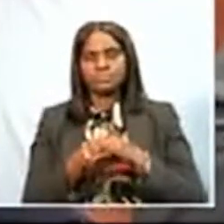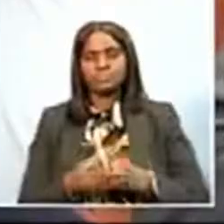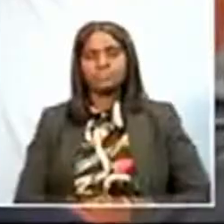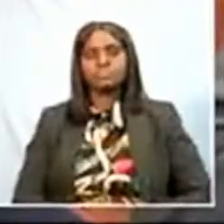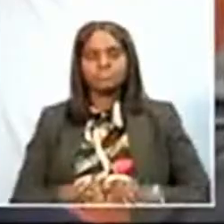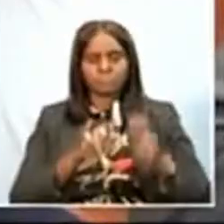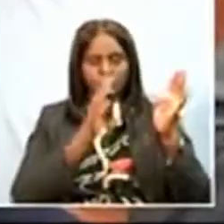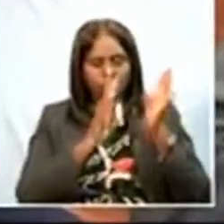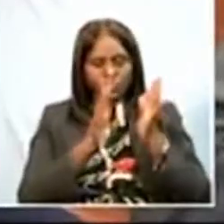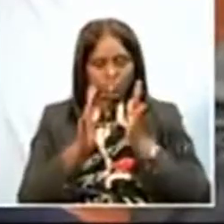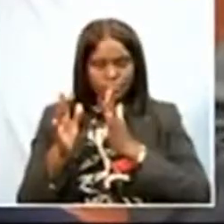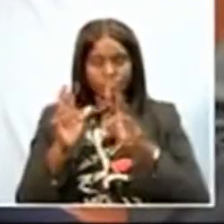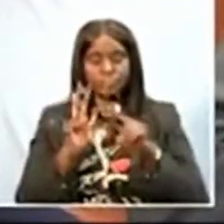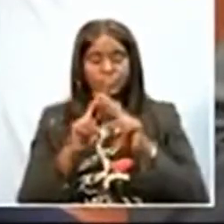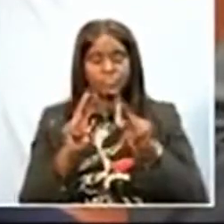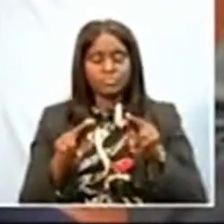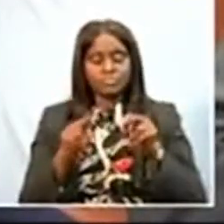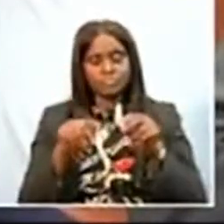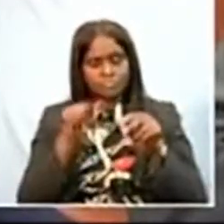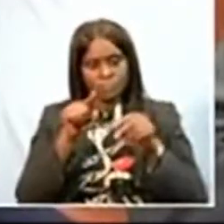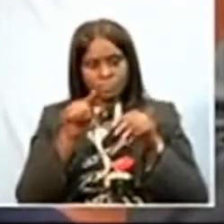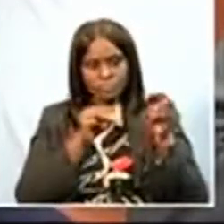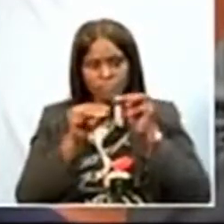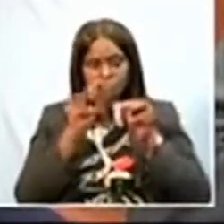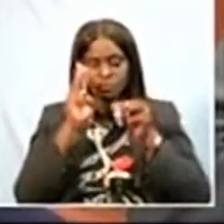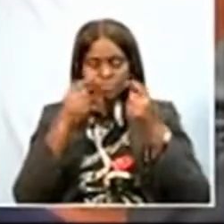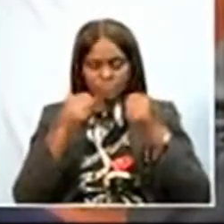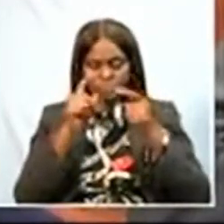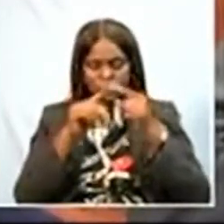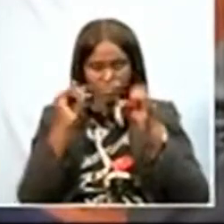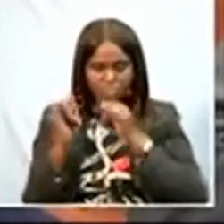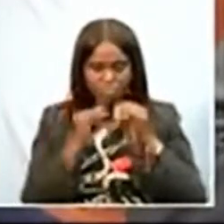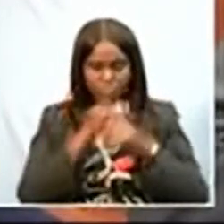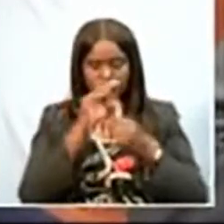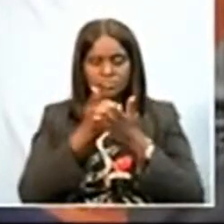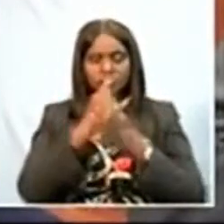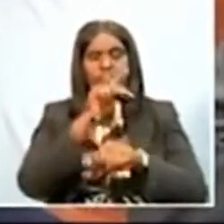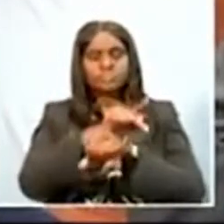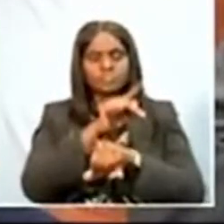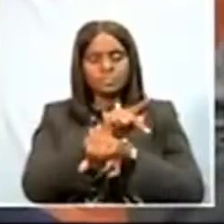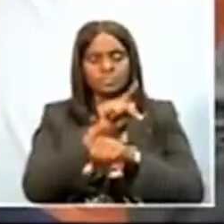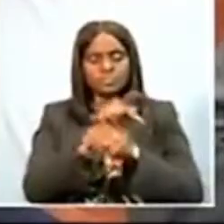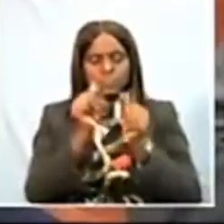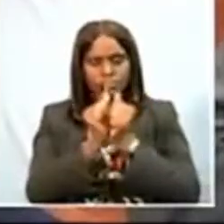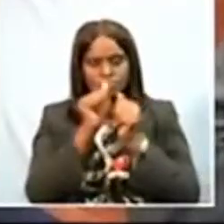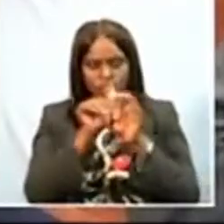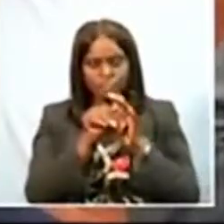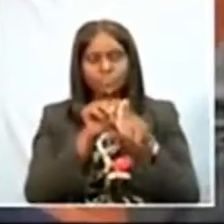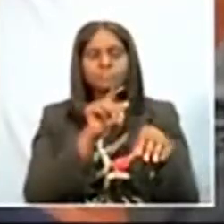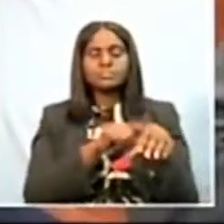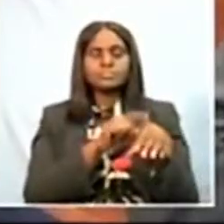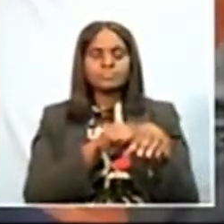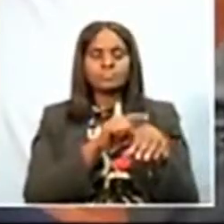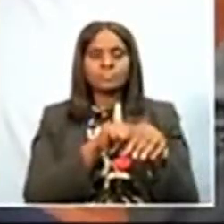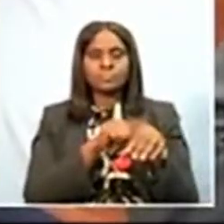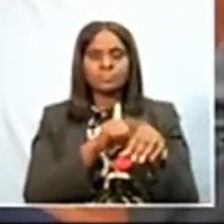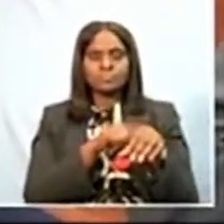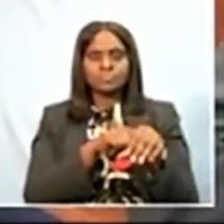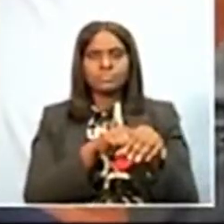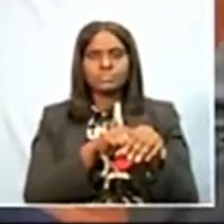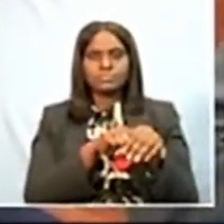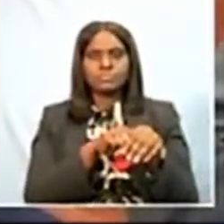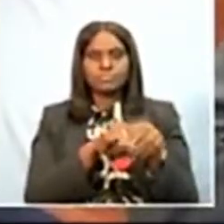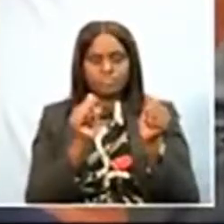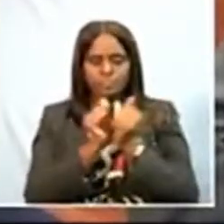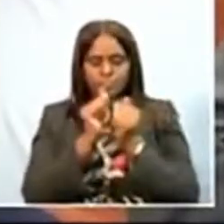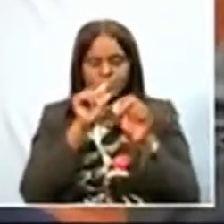The remedial measures, Chair, are that management will endeavor to implement all the projects within the stipulated time